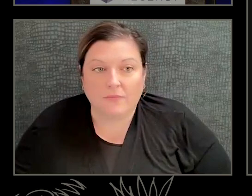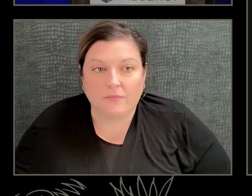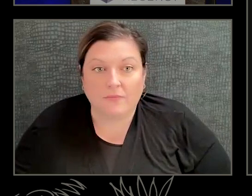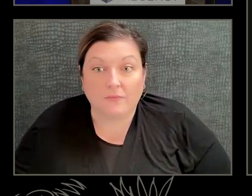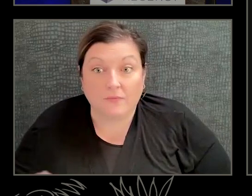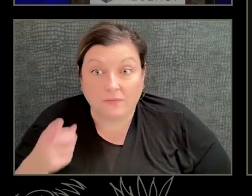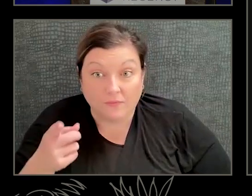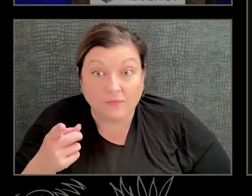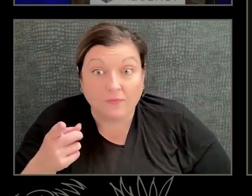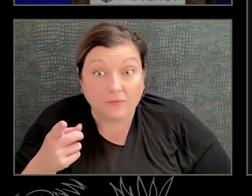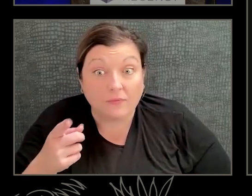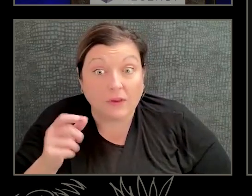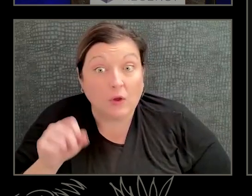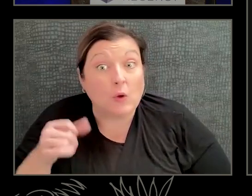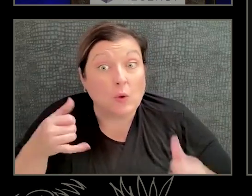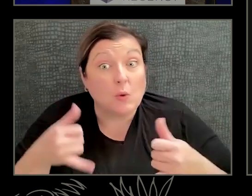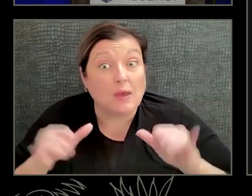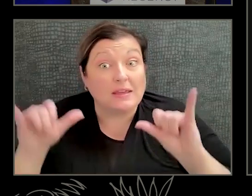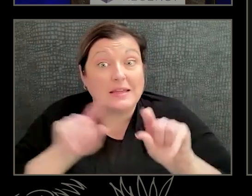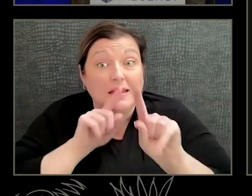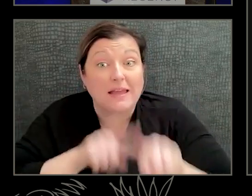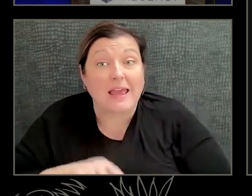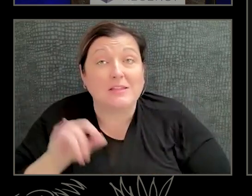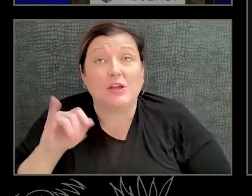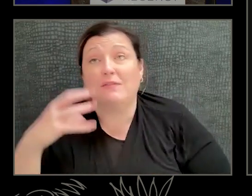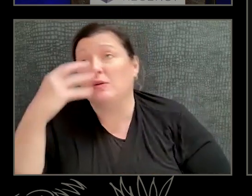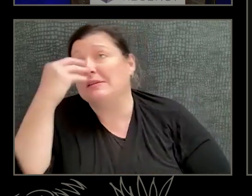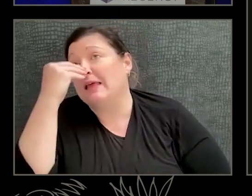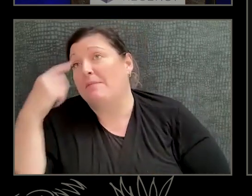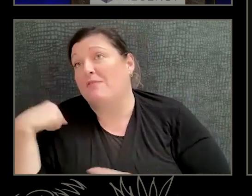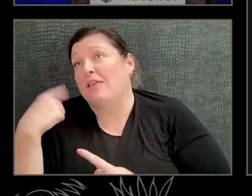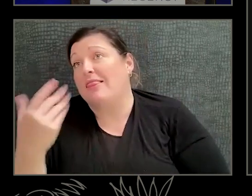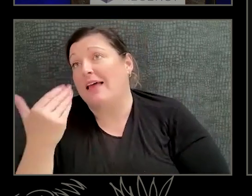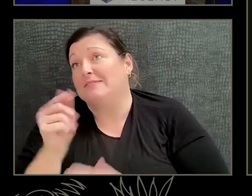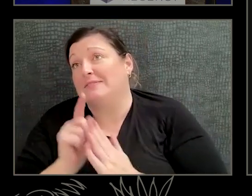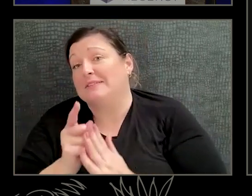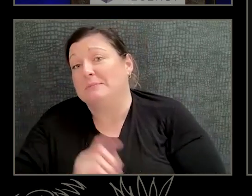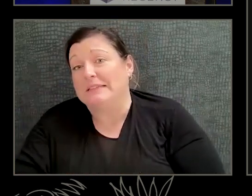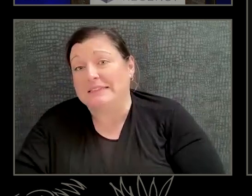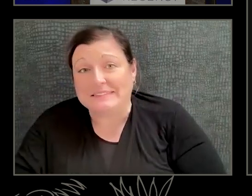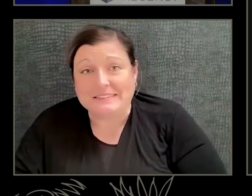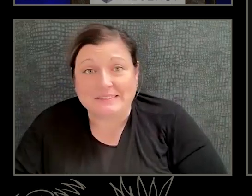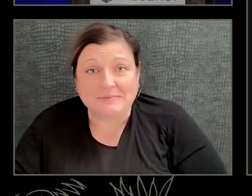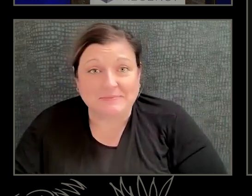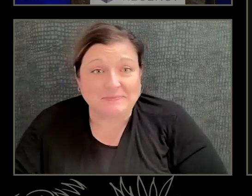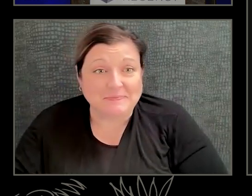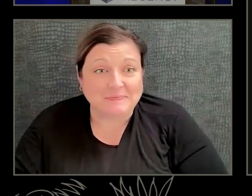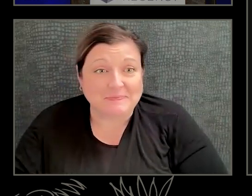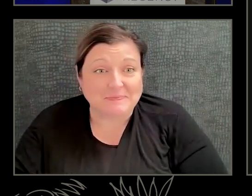And you'd still be able to answer it if you zoned out for the last 15 minutes.